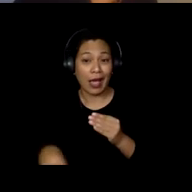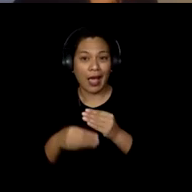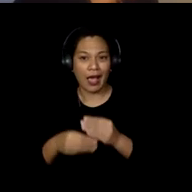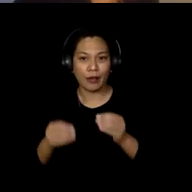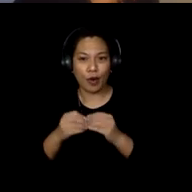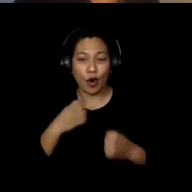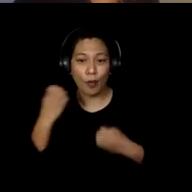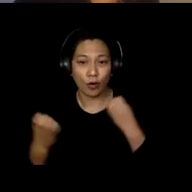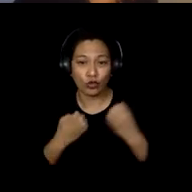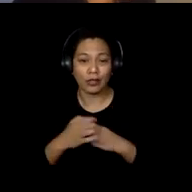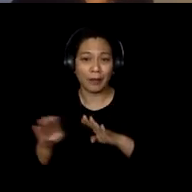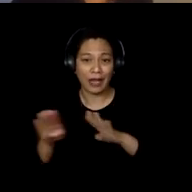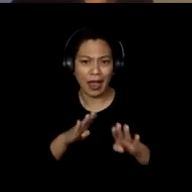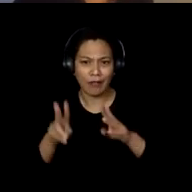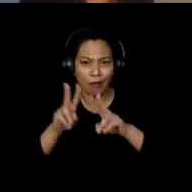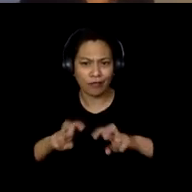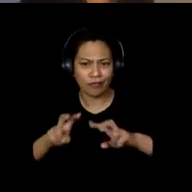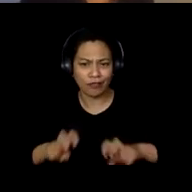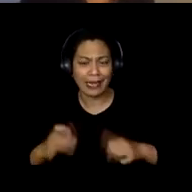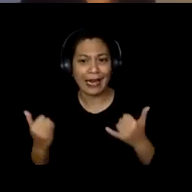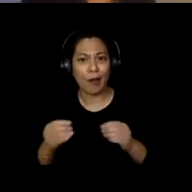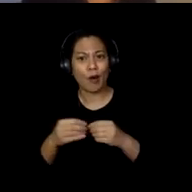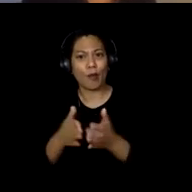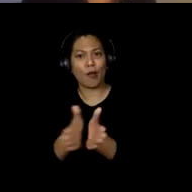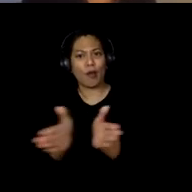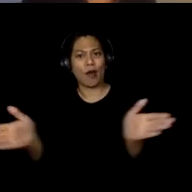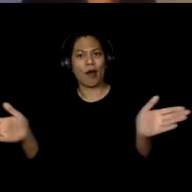much a broader way in which search can impact our world.